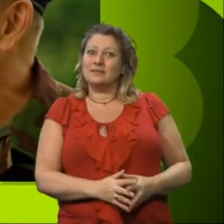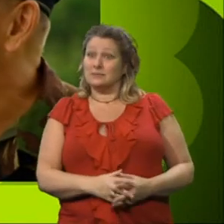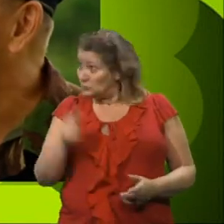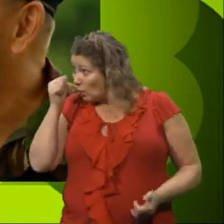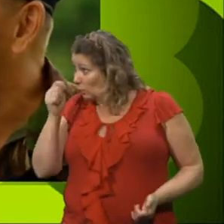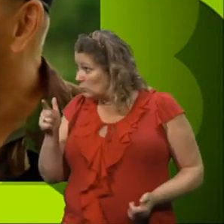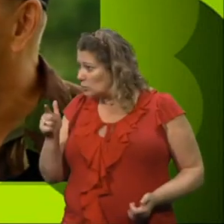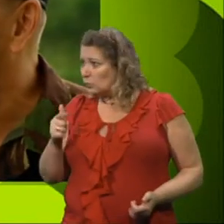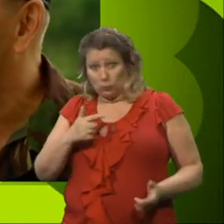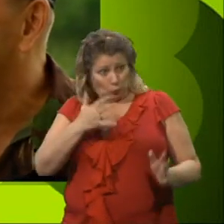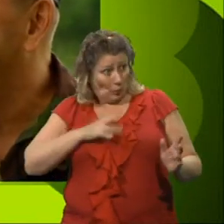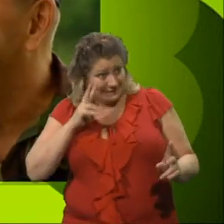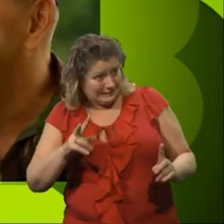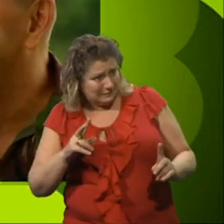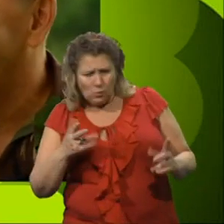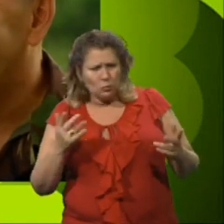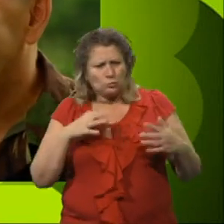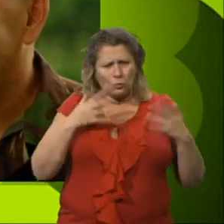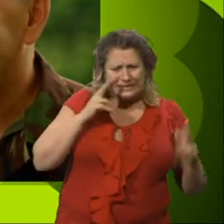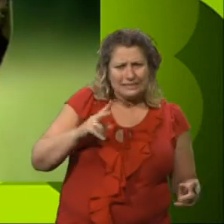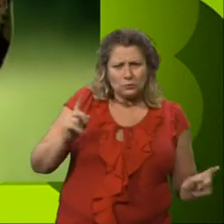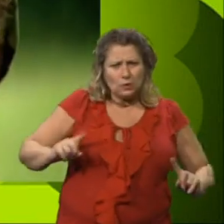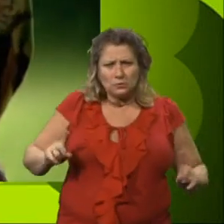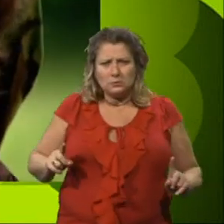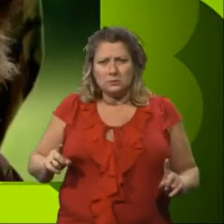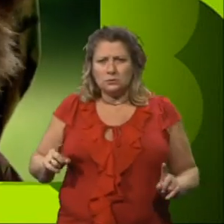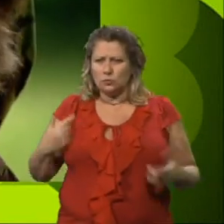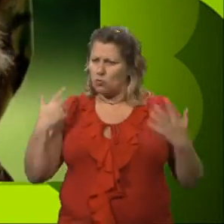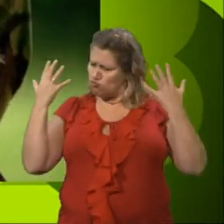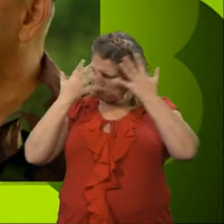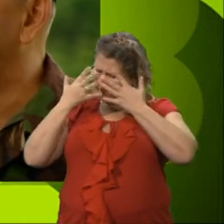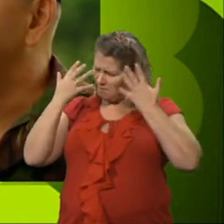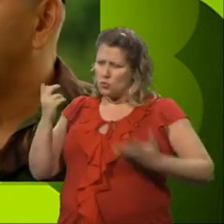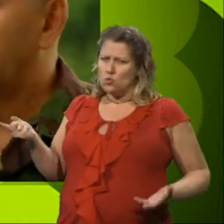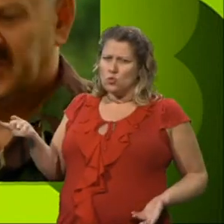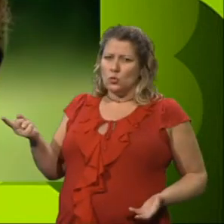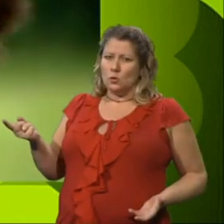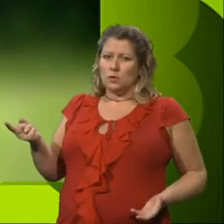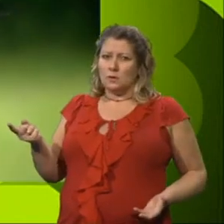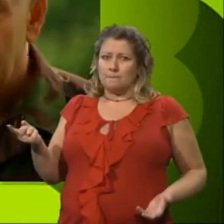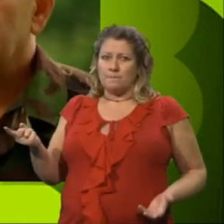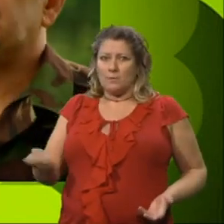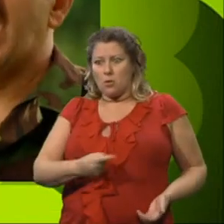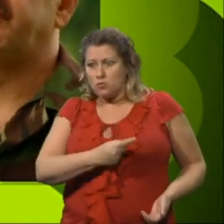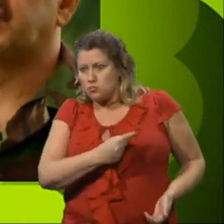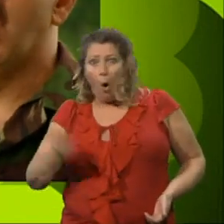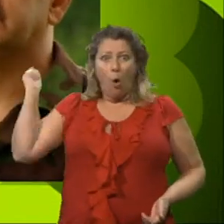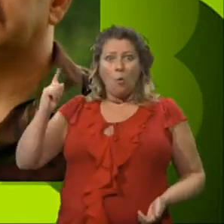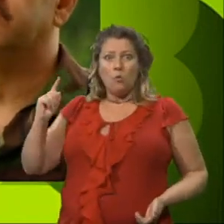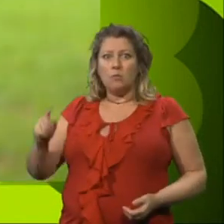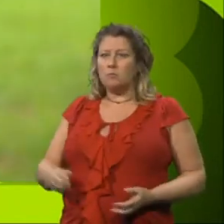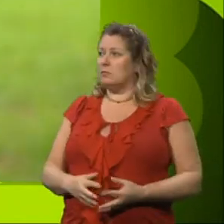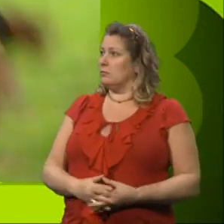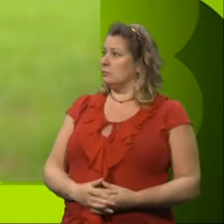Understand? So you do want to see it, or you don't, sir? I'm confused. Digweed! Slagger! Jump to